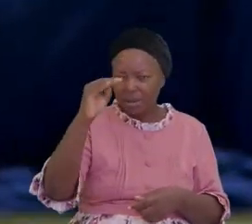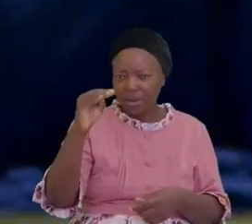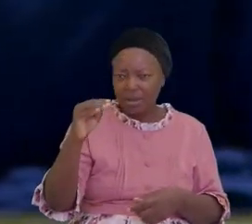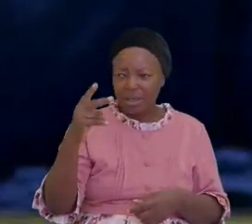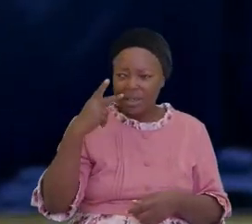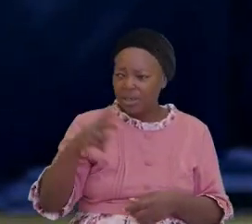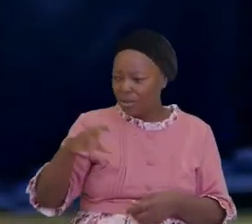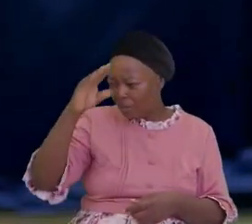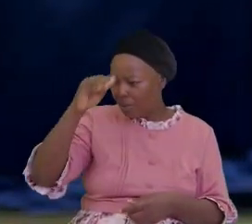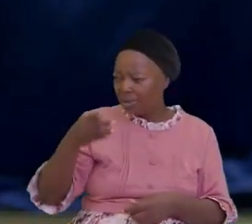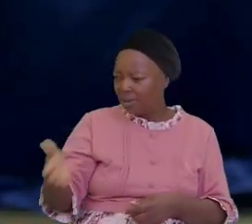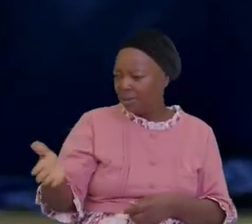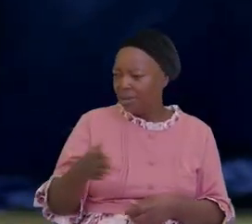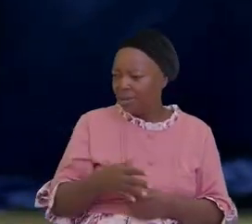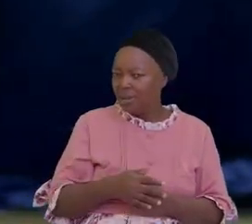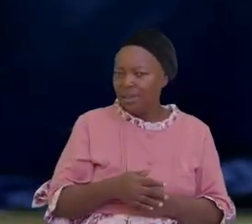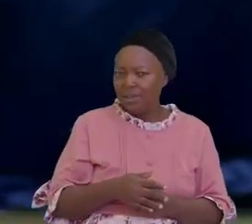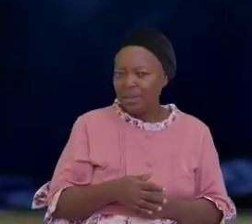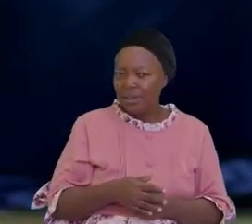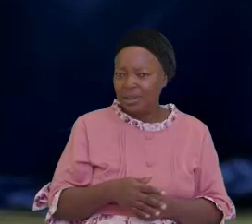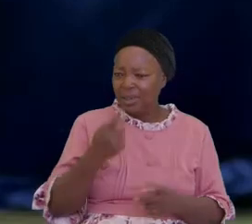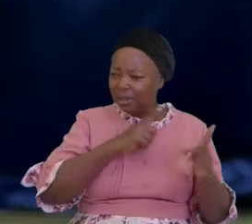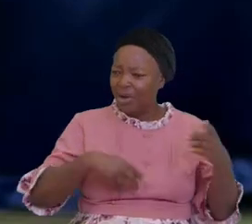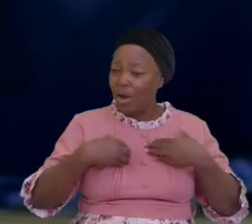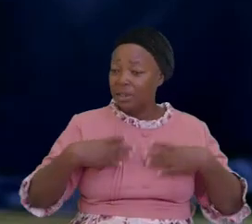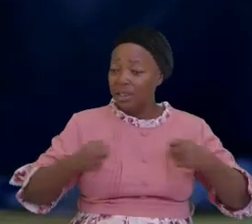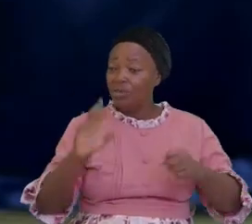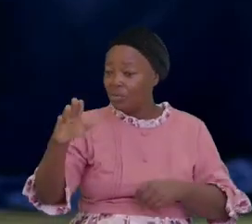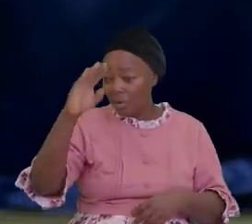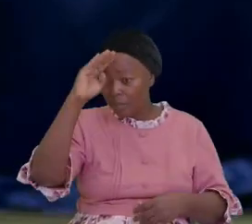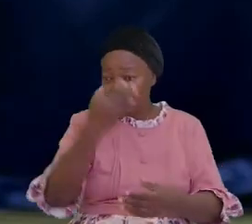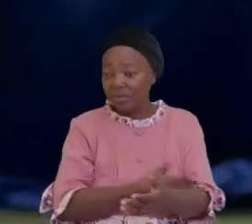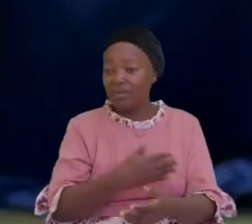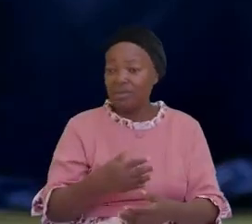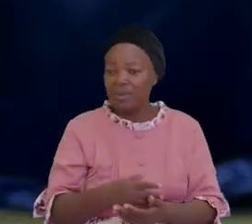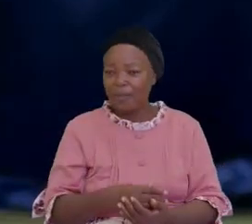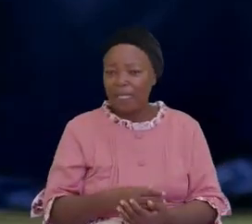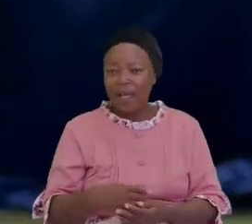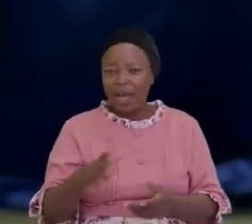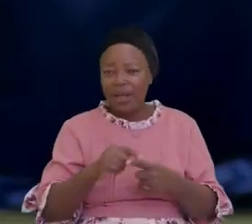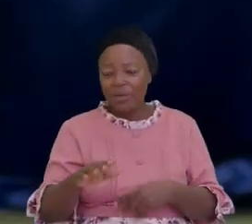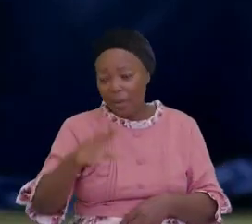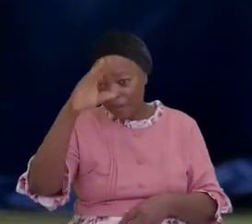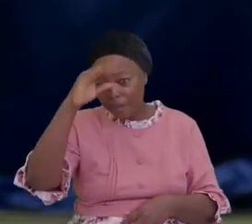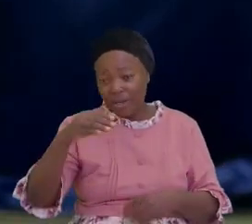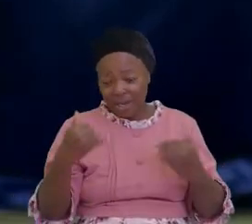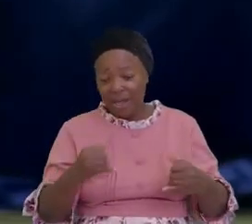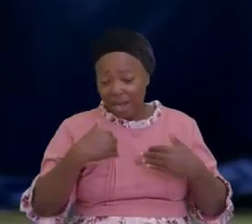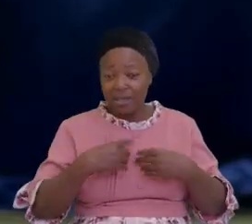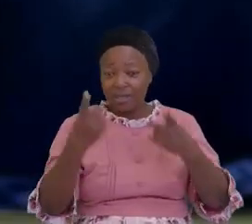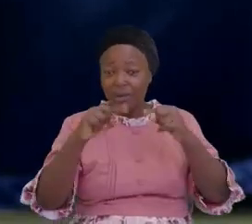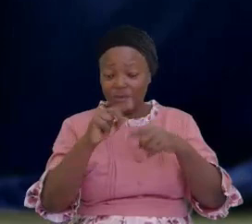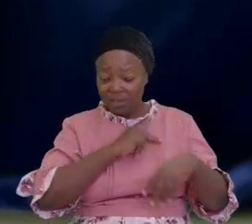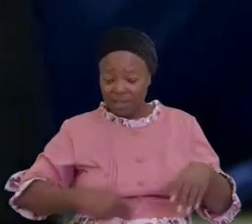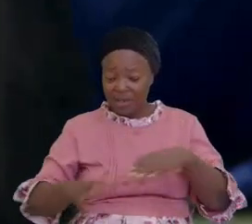boy. The Lord has healed your boy. And your boy has come to the kingdom of